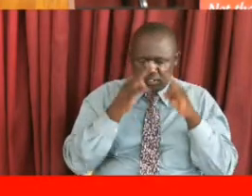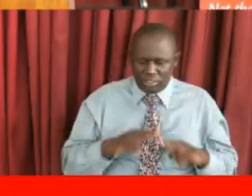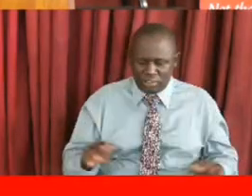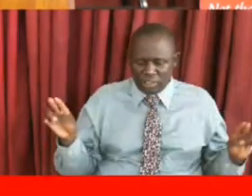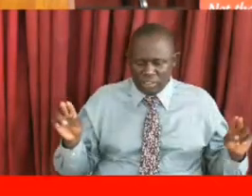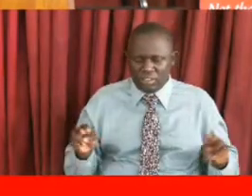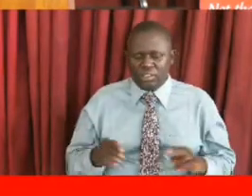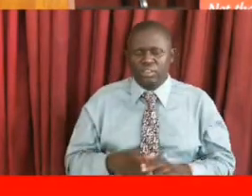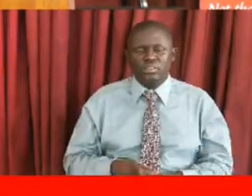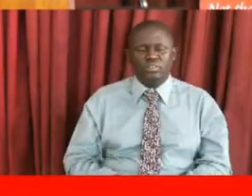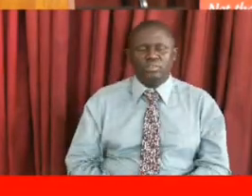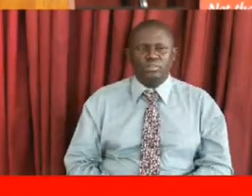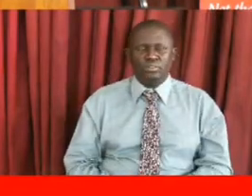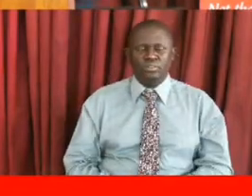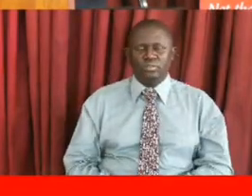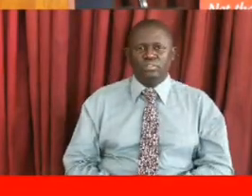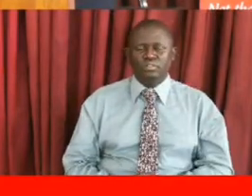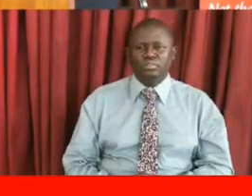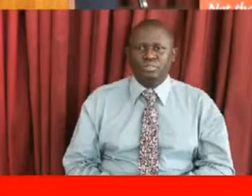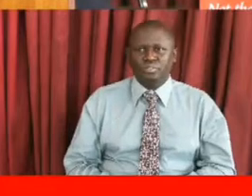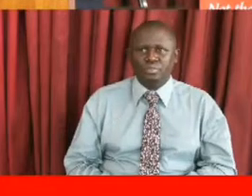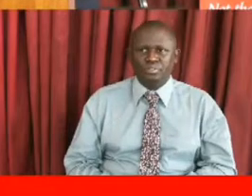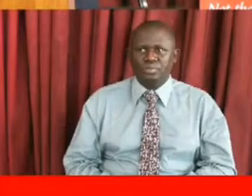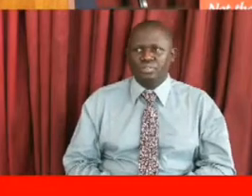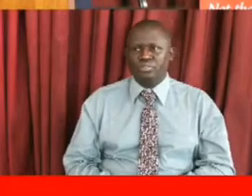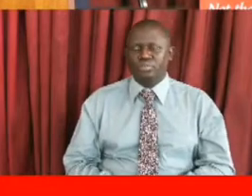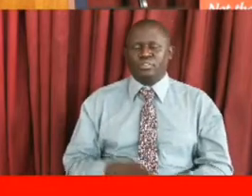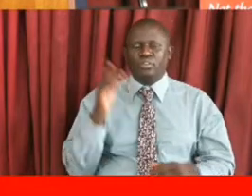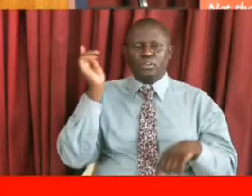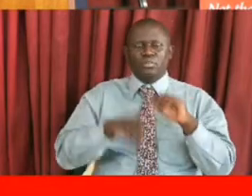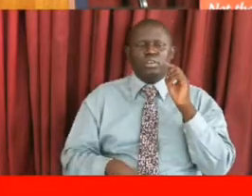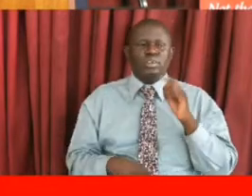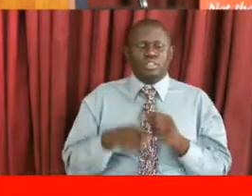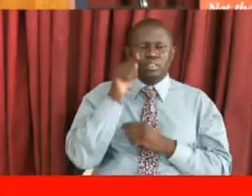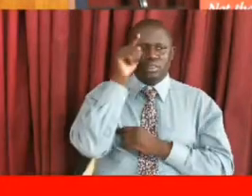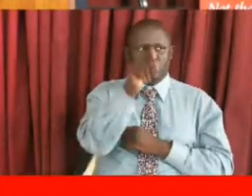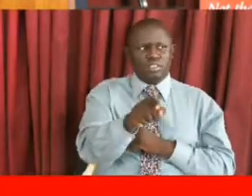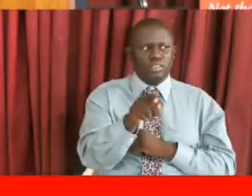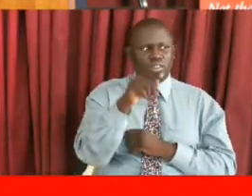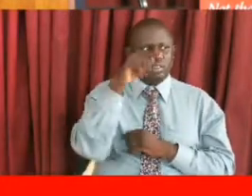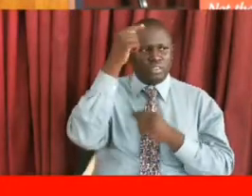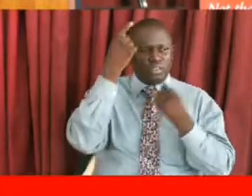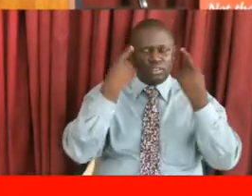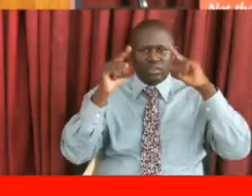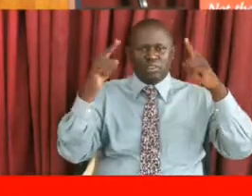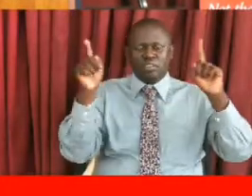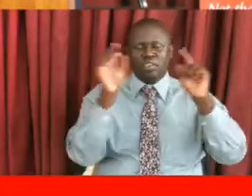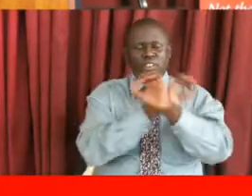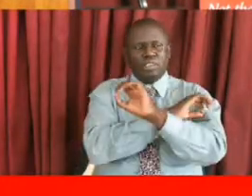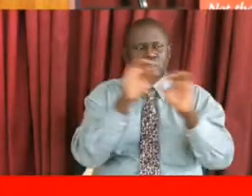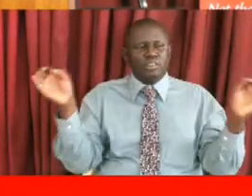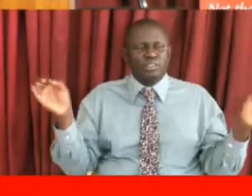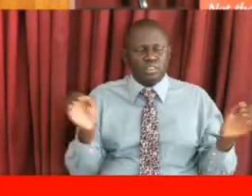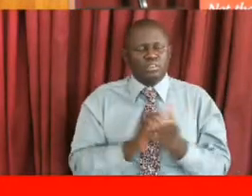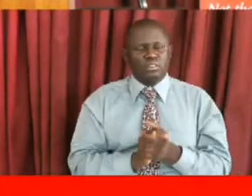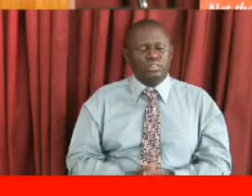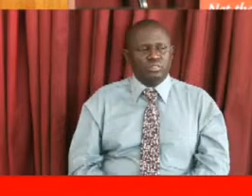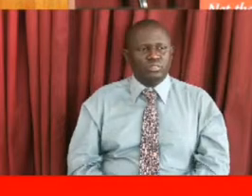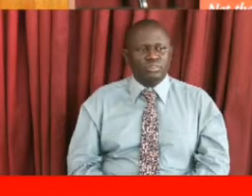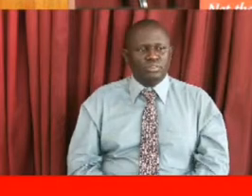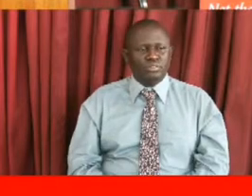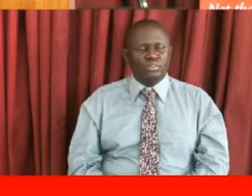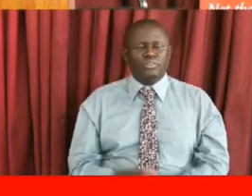Eden but he could not make it because they are KOB they are very